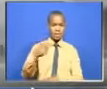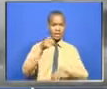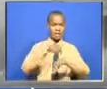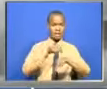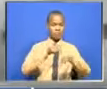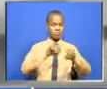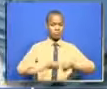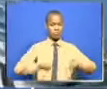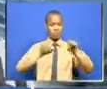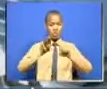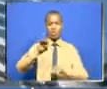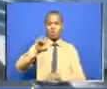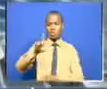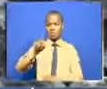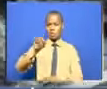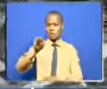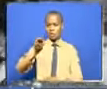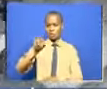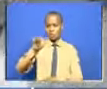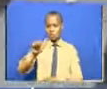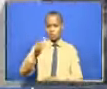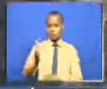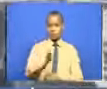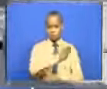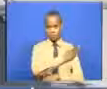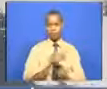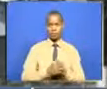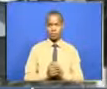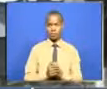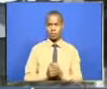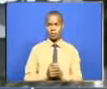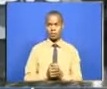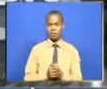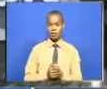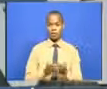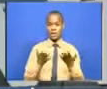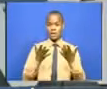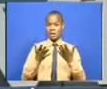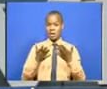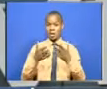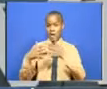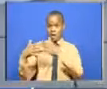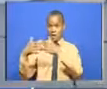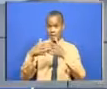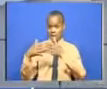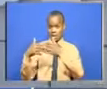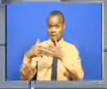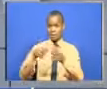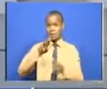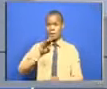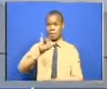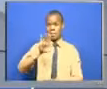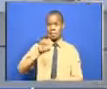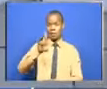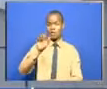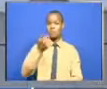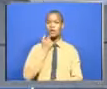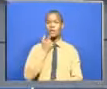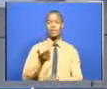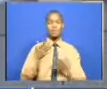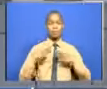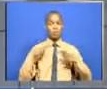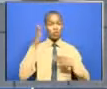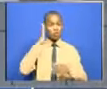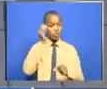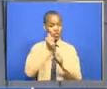boss Willie Walsh. Elsewhere, U.S. tech company Microsoft has told staff that they will have the option of working from home permanently